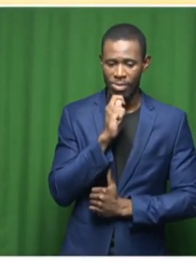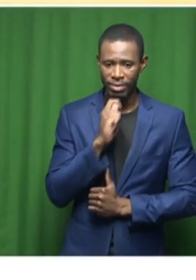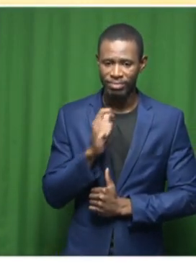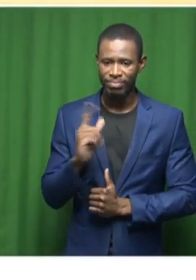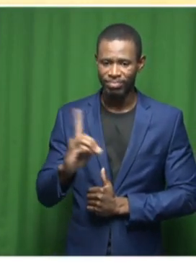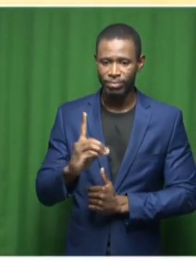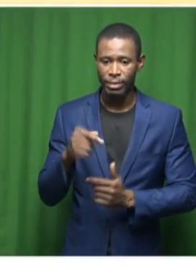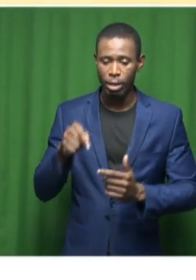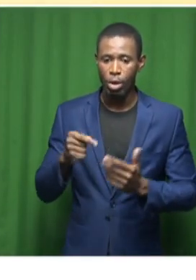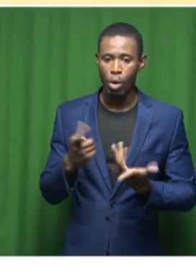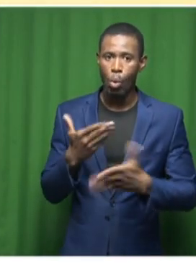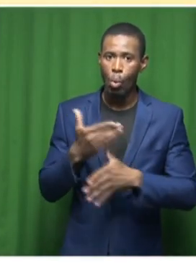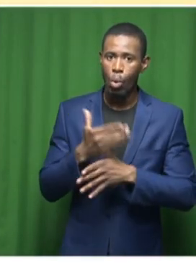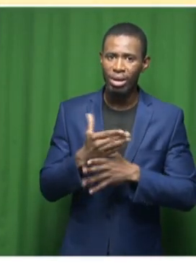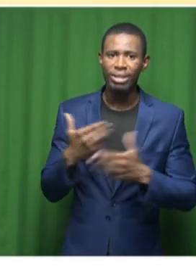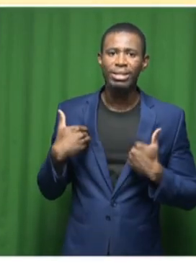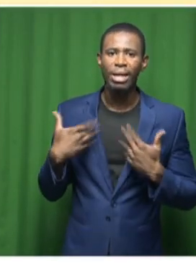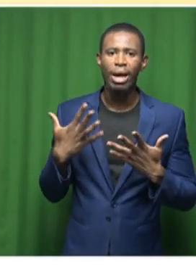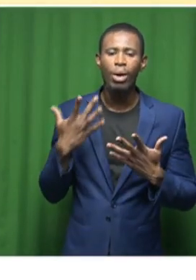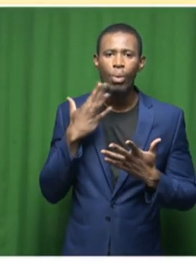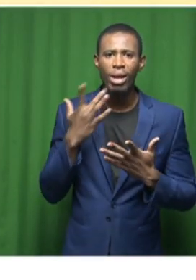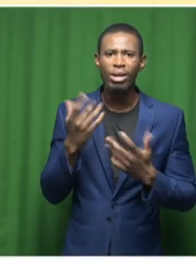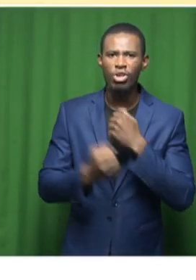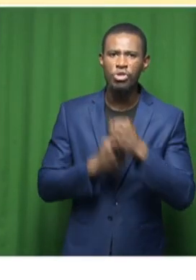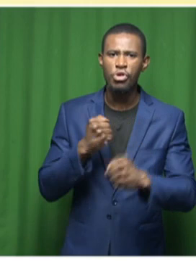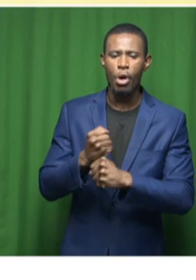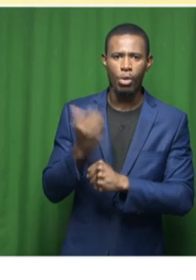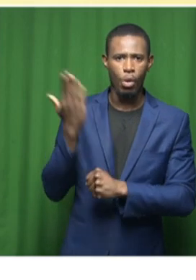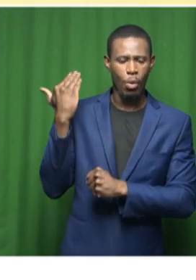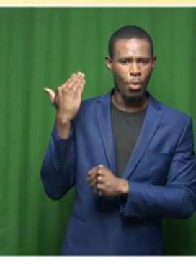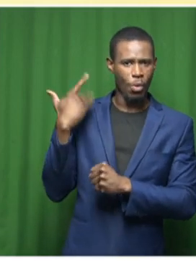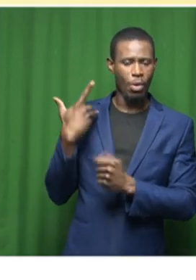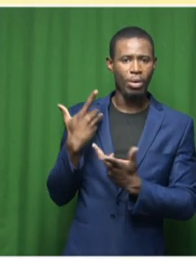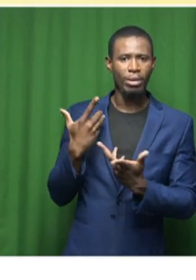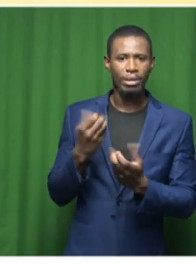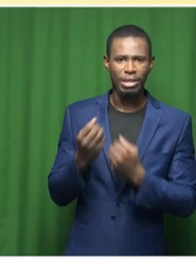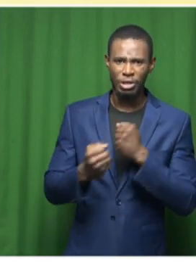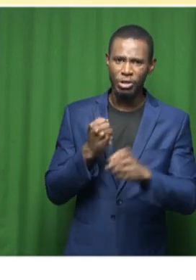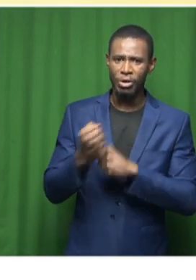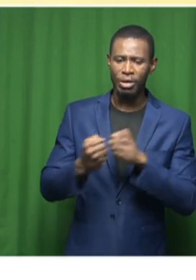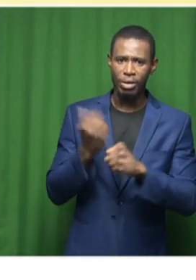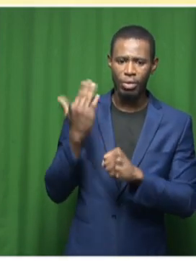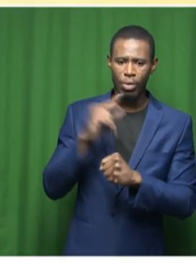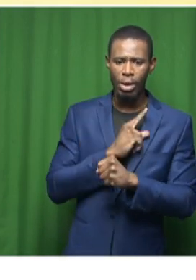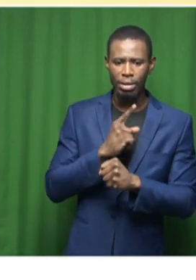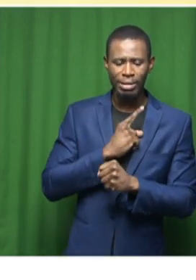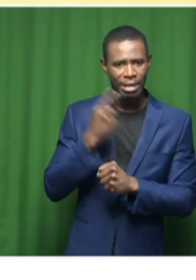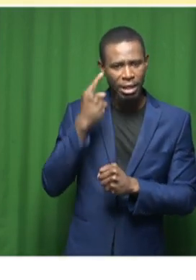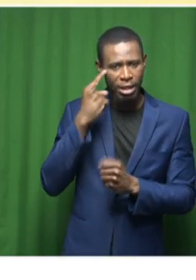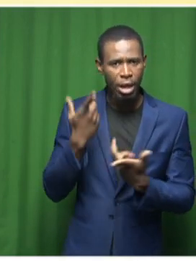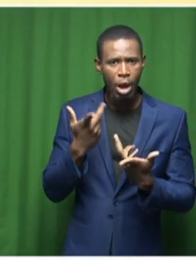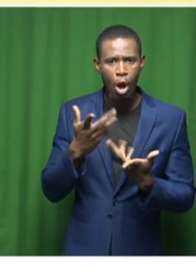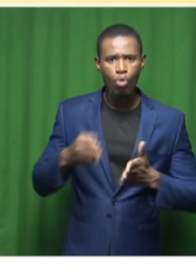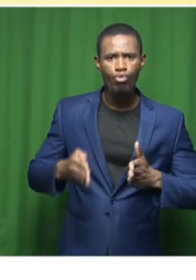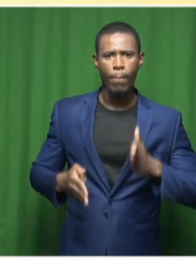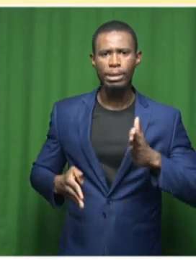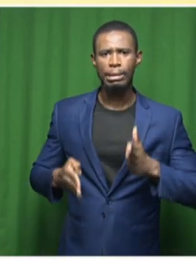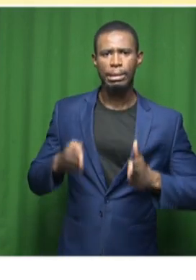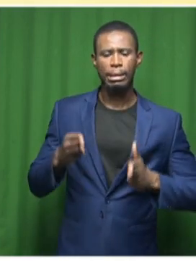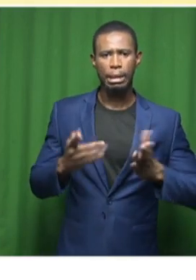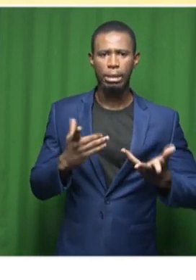work commenced a couple of years ago, with the mandate of seeing how we can introduce robotic systems and,